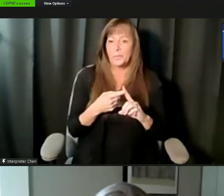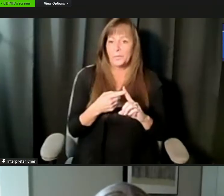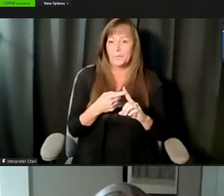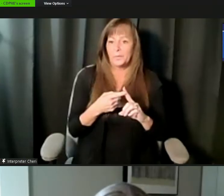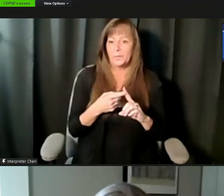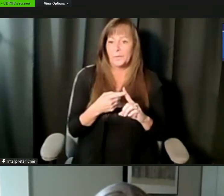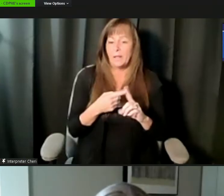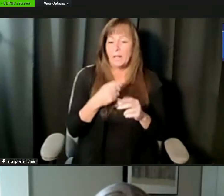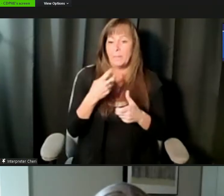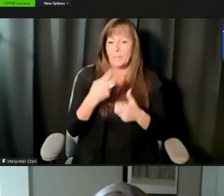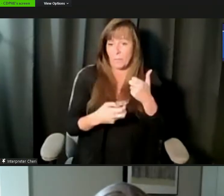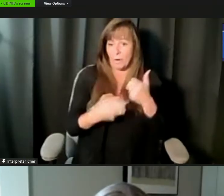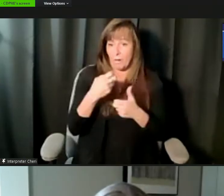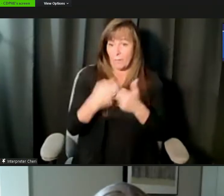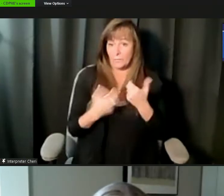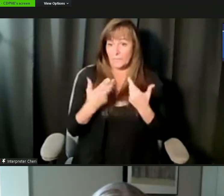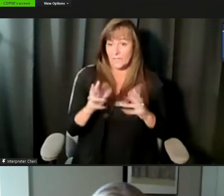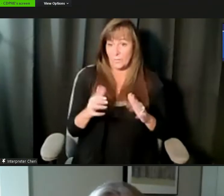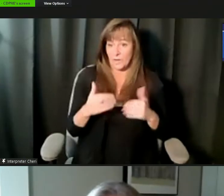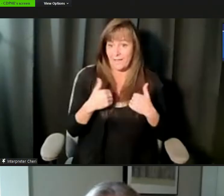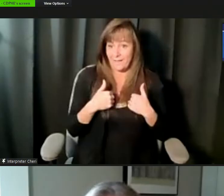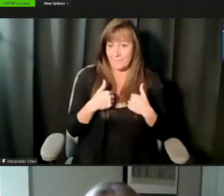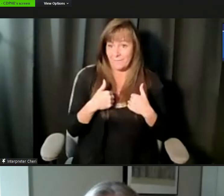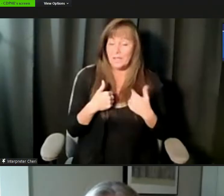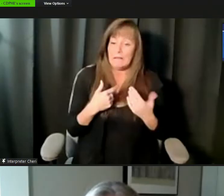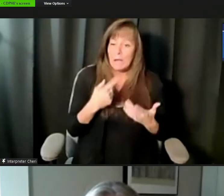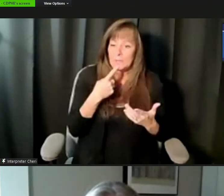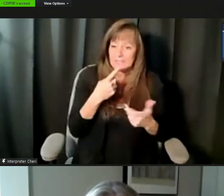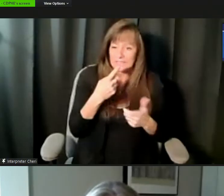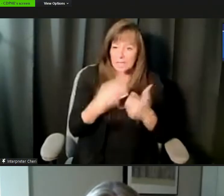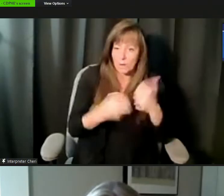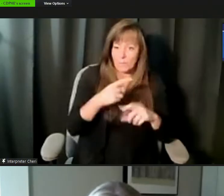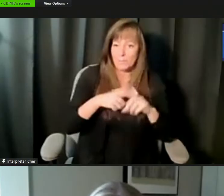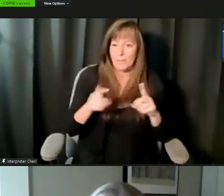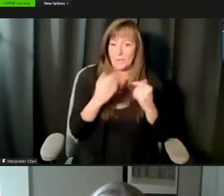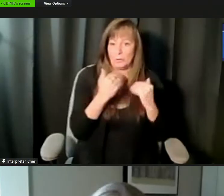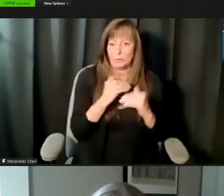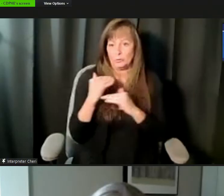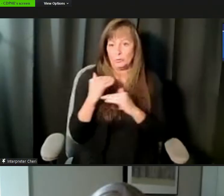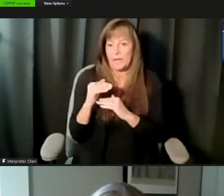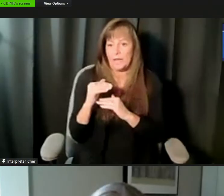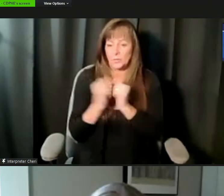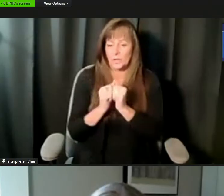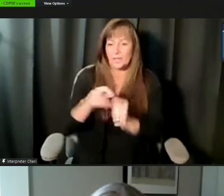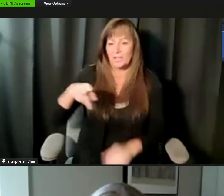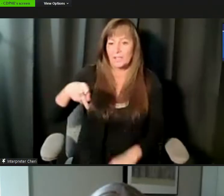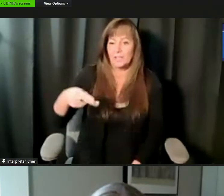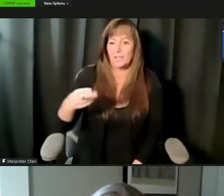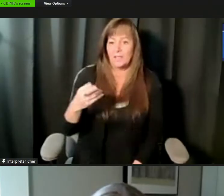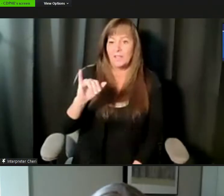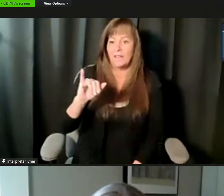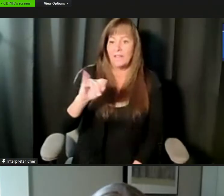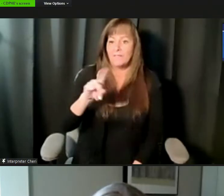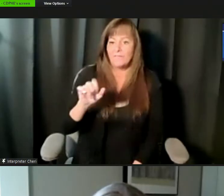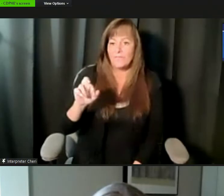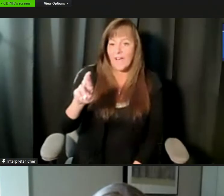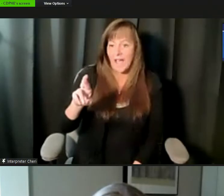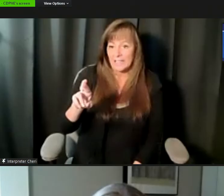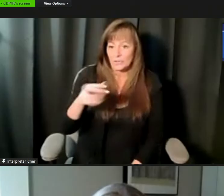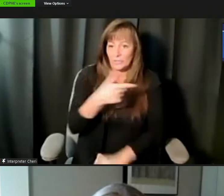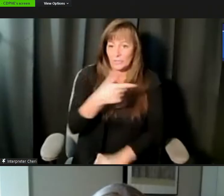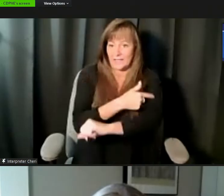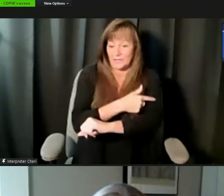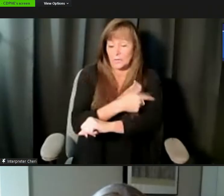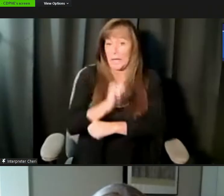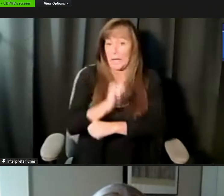the problems that we have with, I wouldn't say problems, but really constraints that we have with the Pfizer vaccine or any of the vaccines once